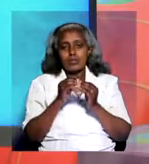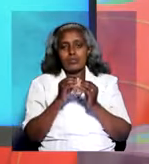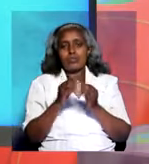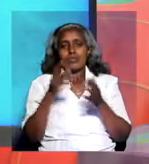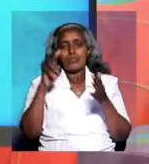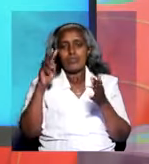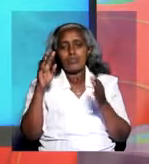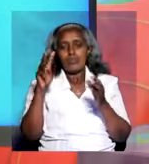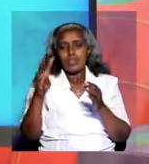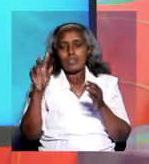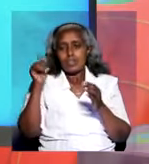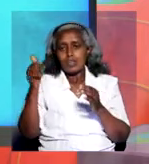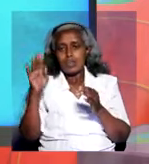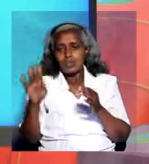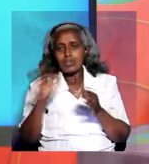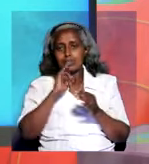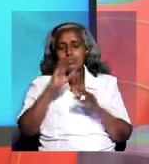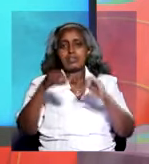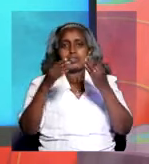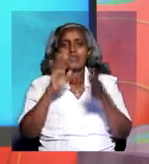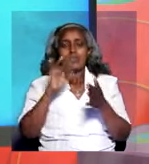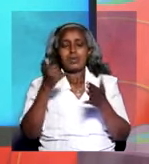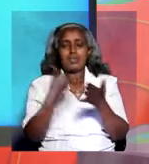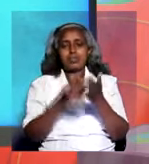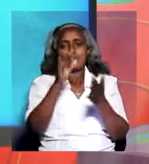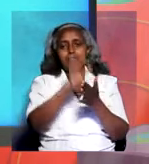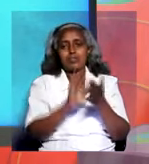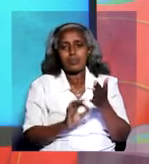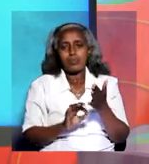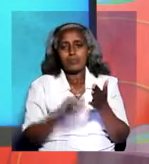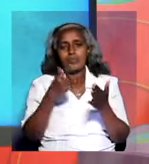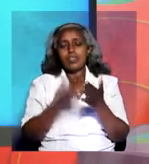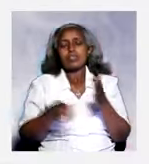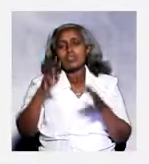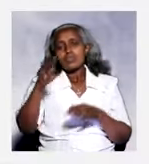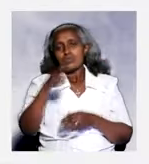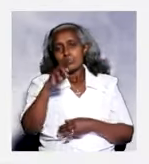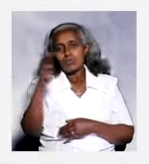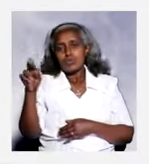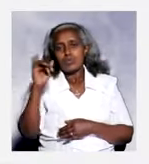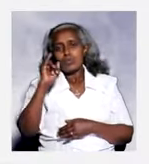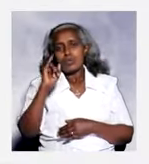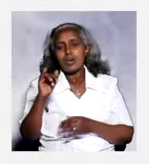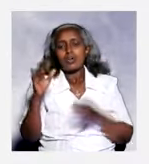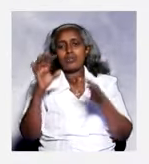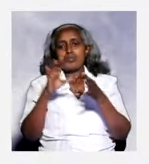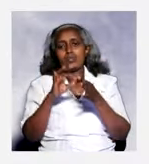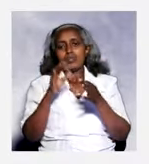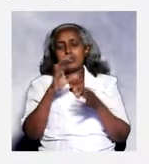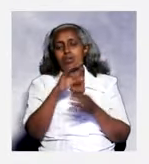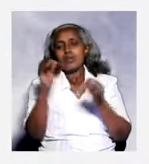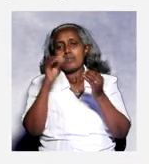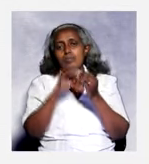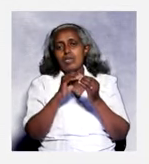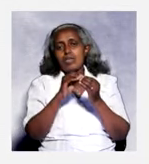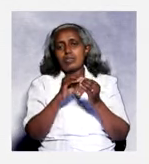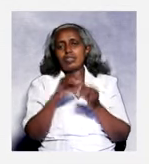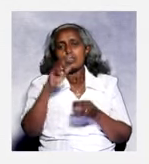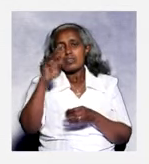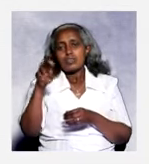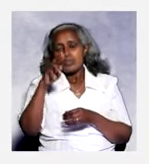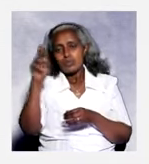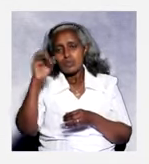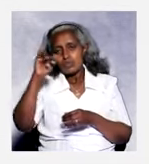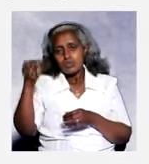AB here is given by this form. It is the square root of I component plus the square root of